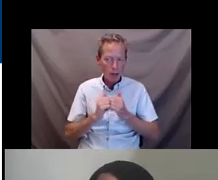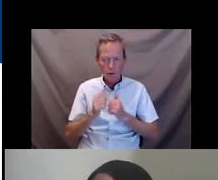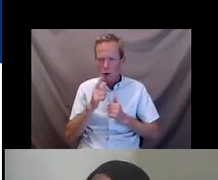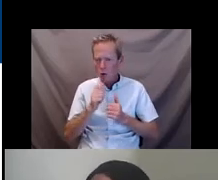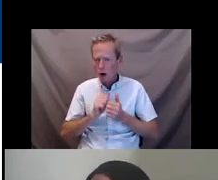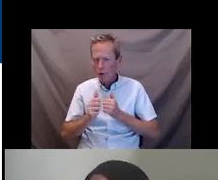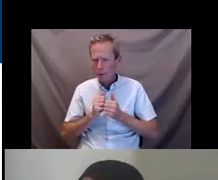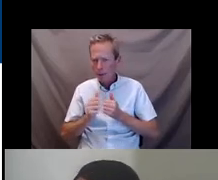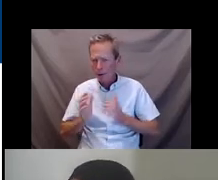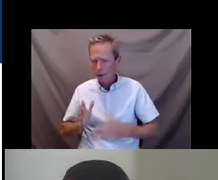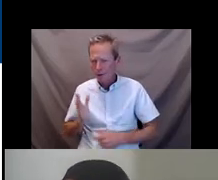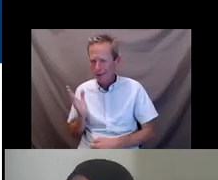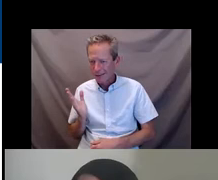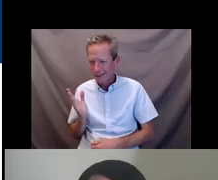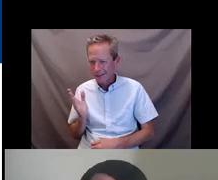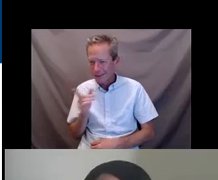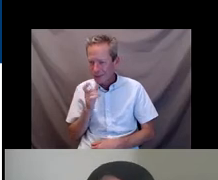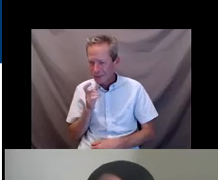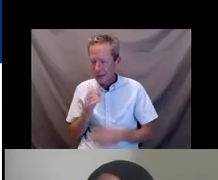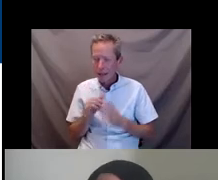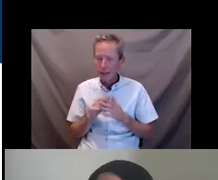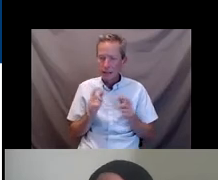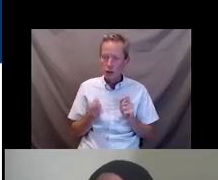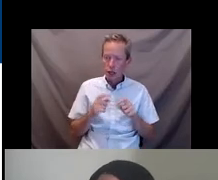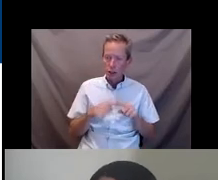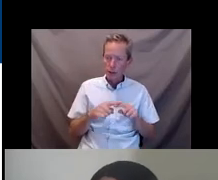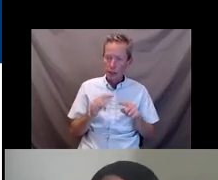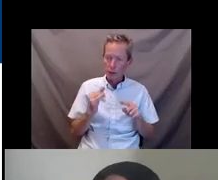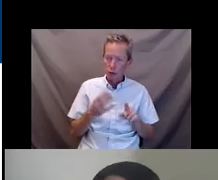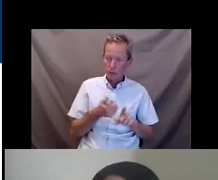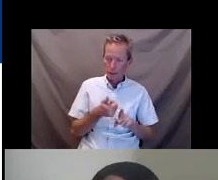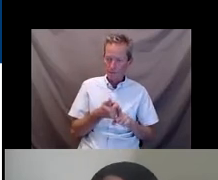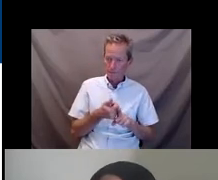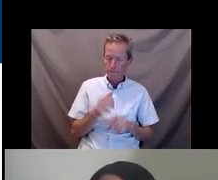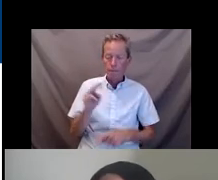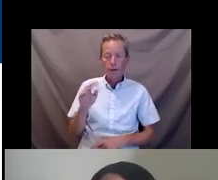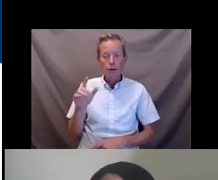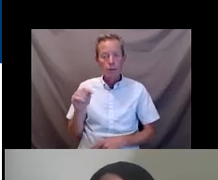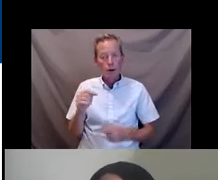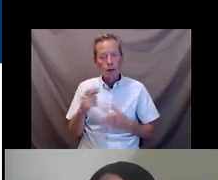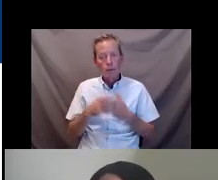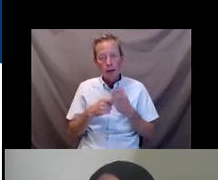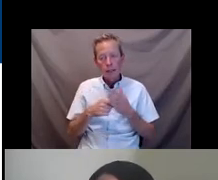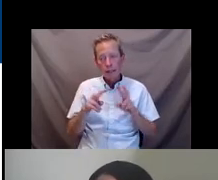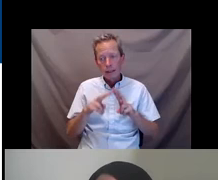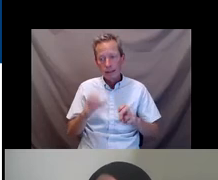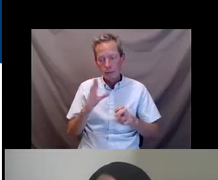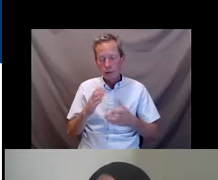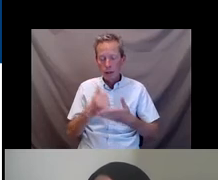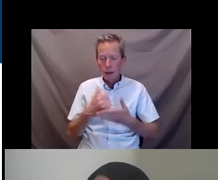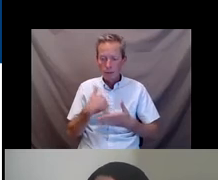competitors? And does that change depending on what the job itself is? So our market pricing assessment will not only help us